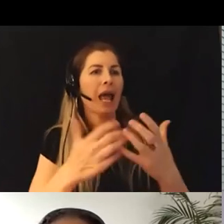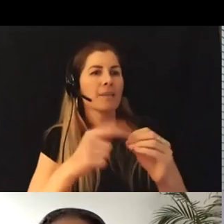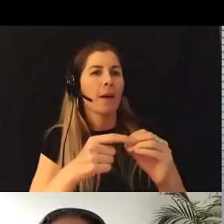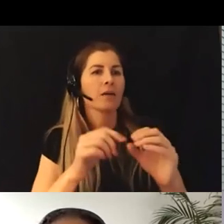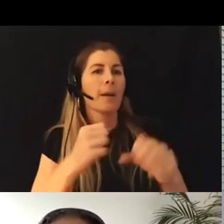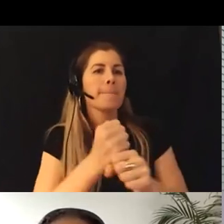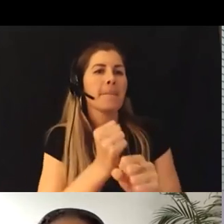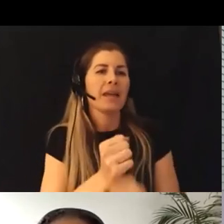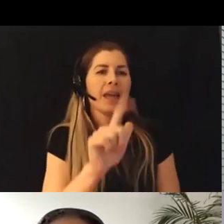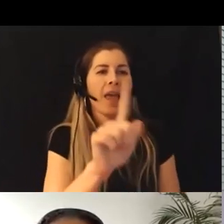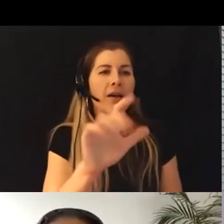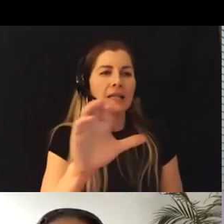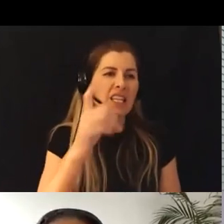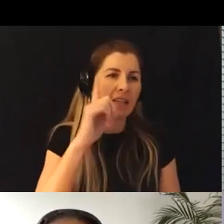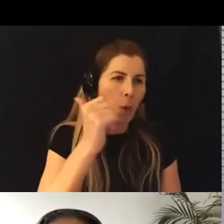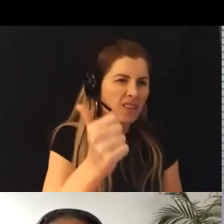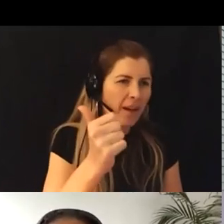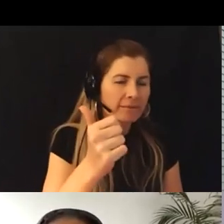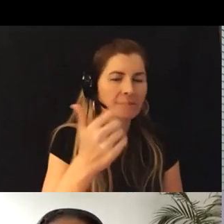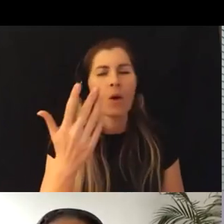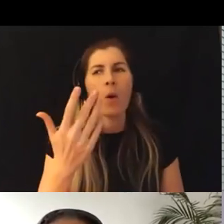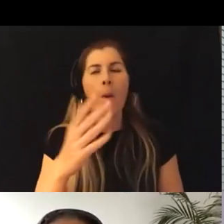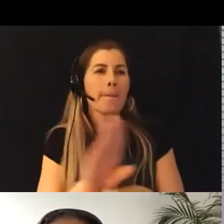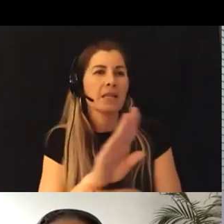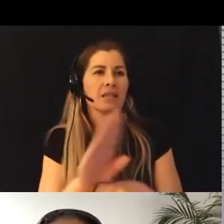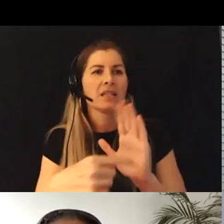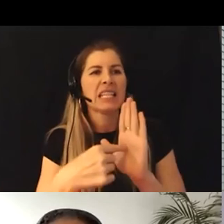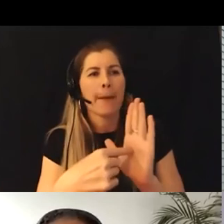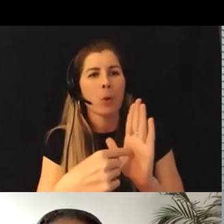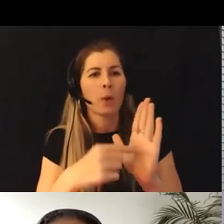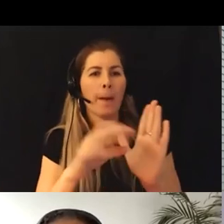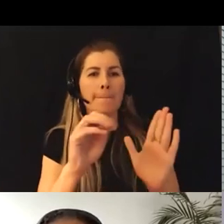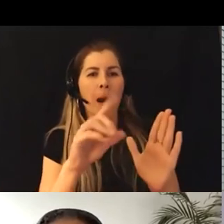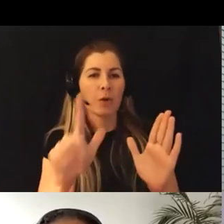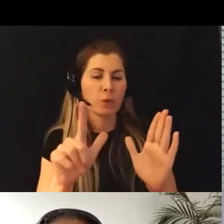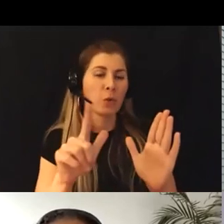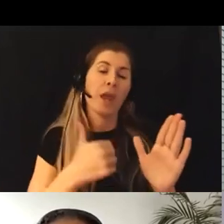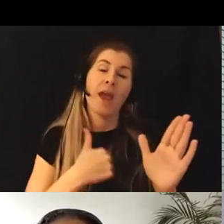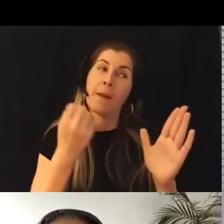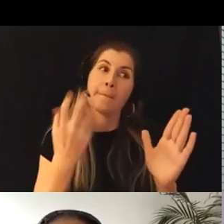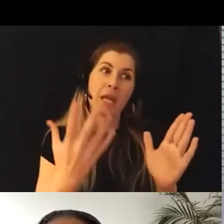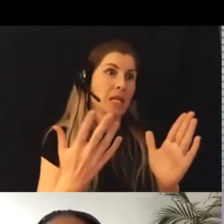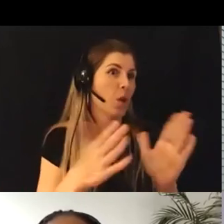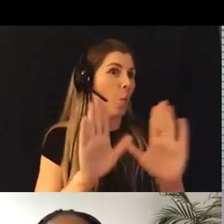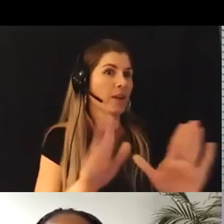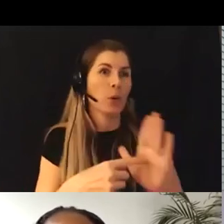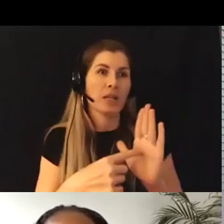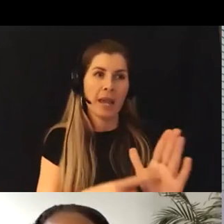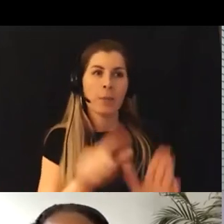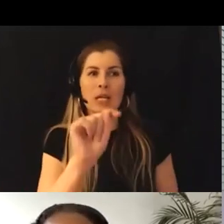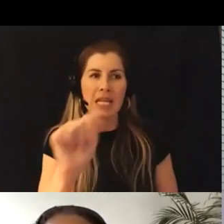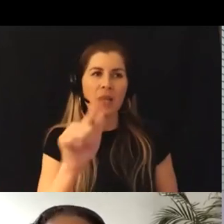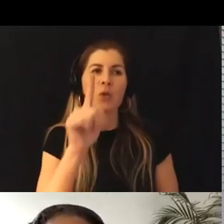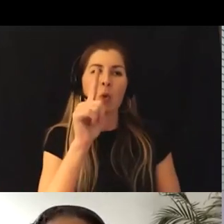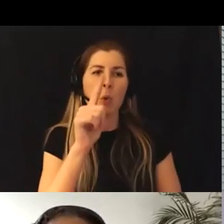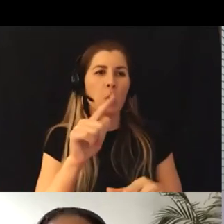alternative business models, and have had some really wonderful examples of some of our TAs that have done that. So I will find that and then send it to